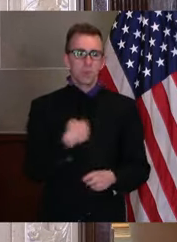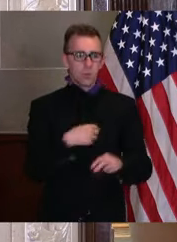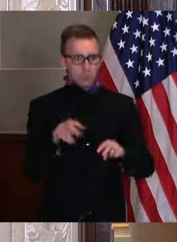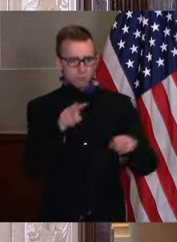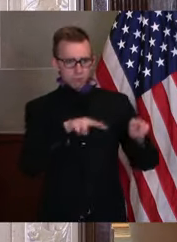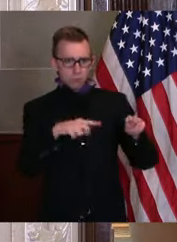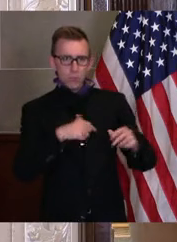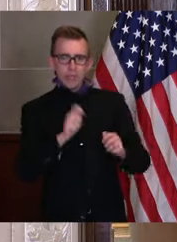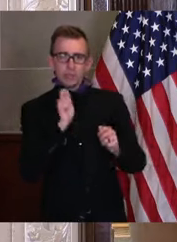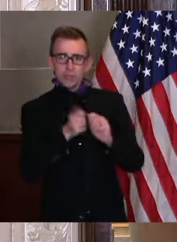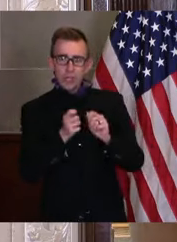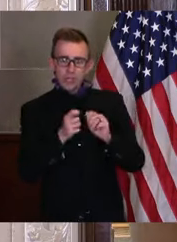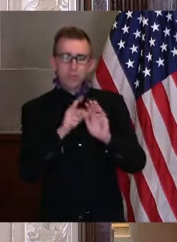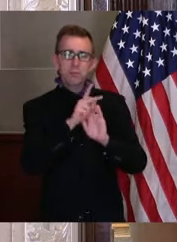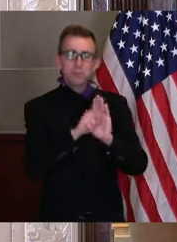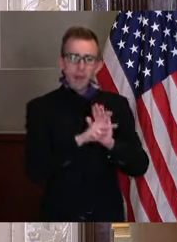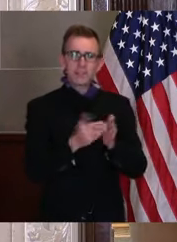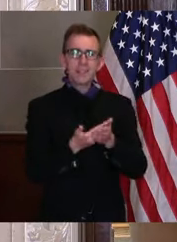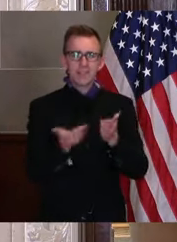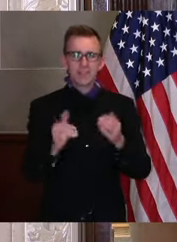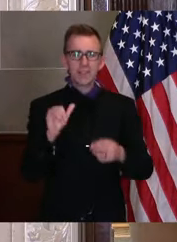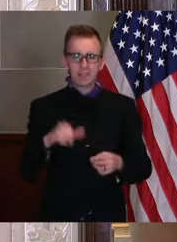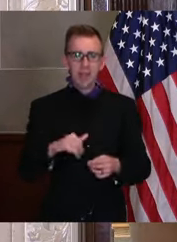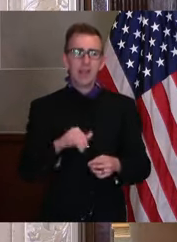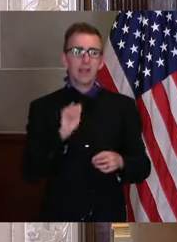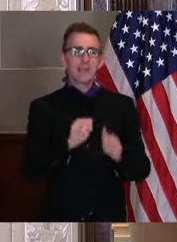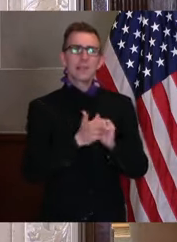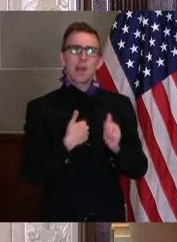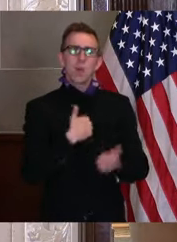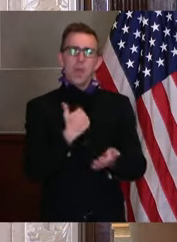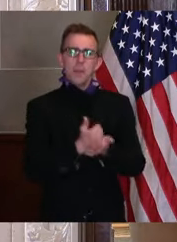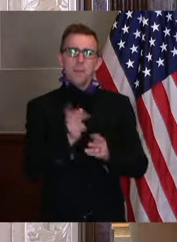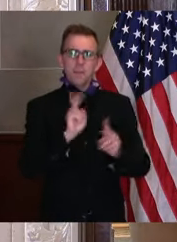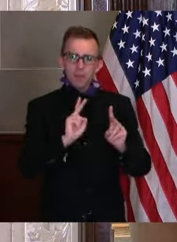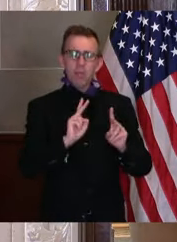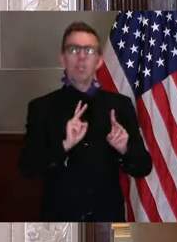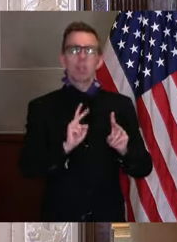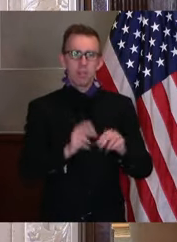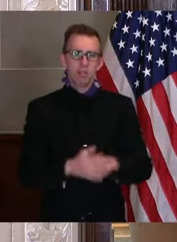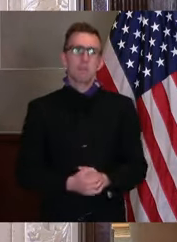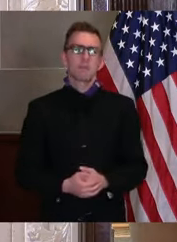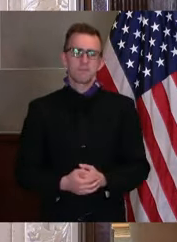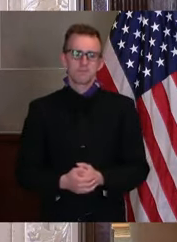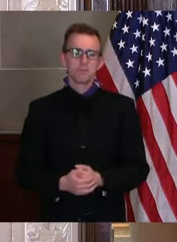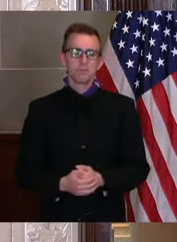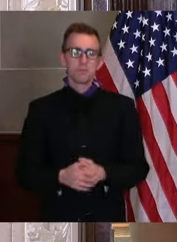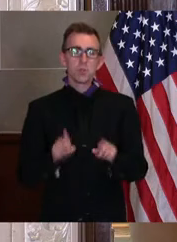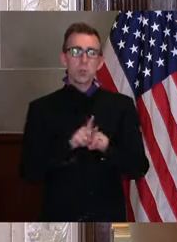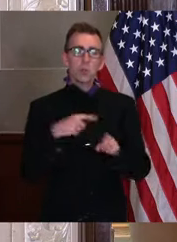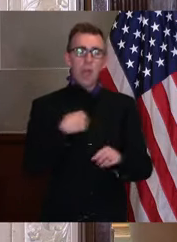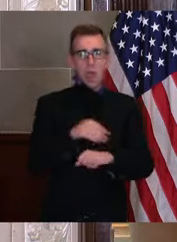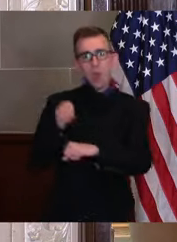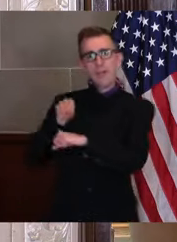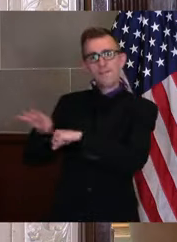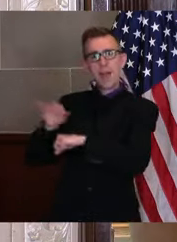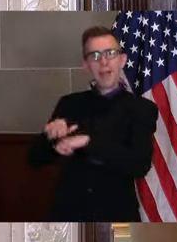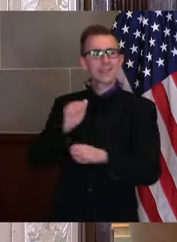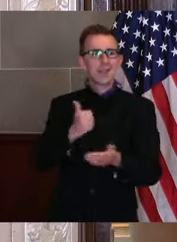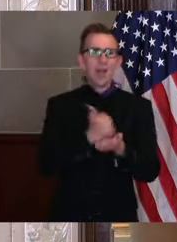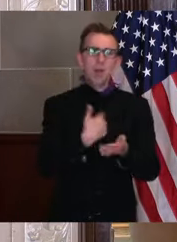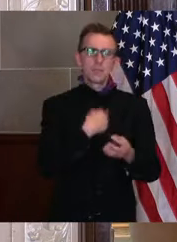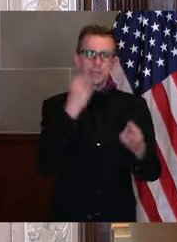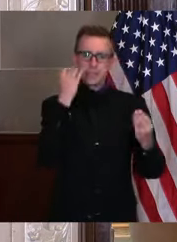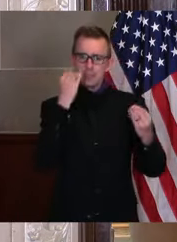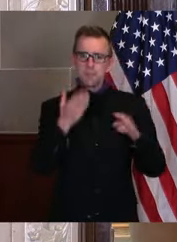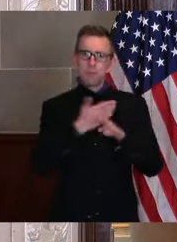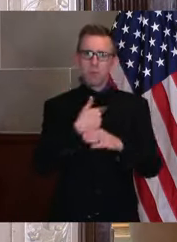we've always used the testing for, not only to help individuals, but to help guide the advice we give the governor. So I'm going to make a plea